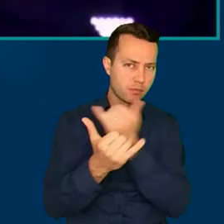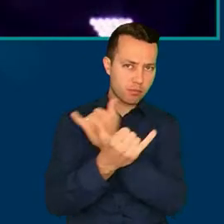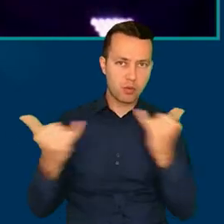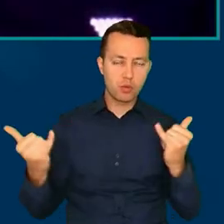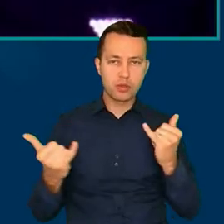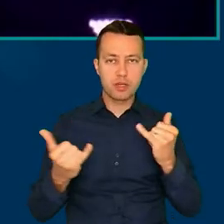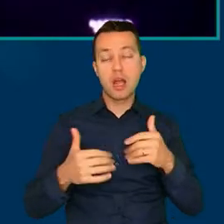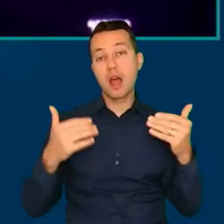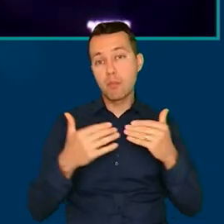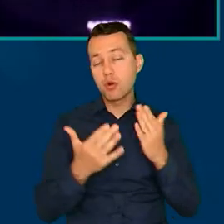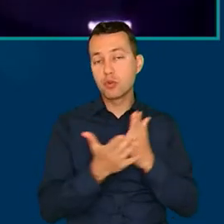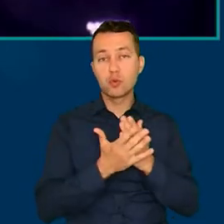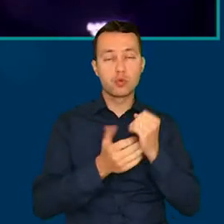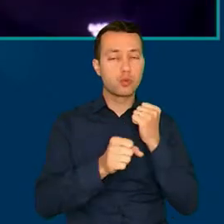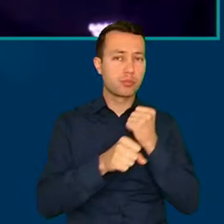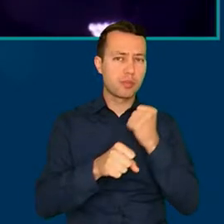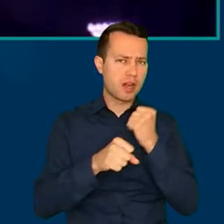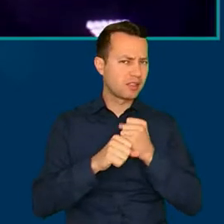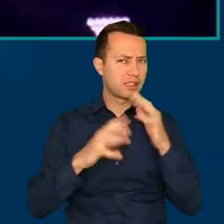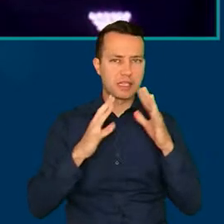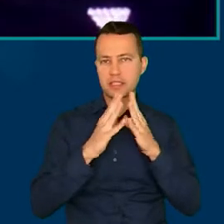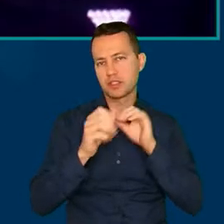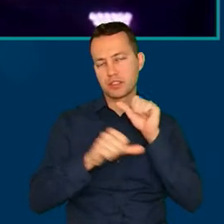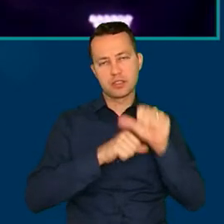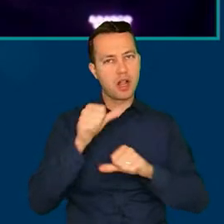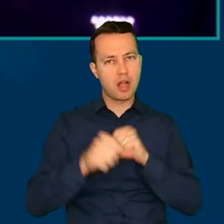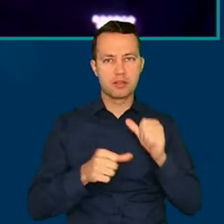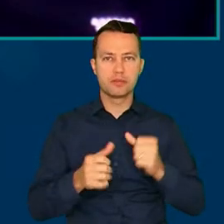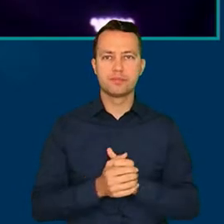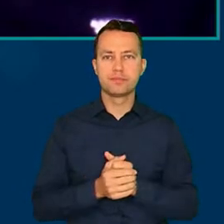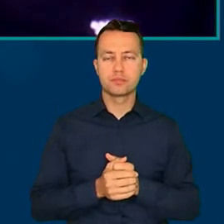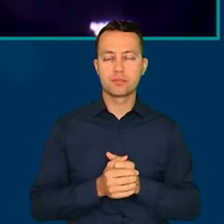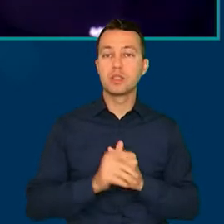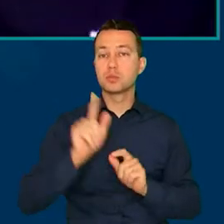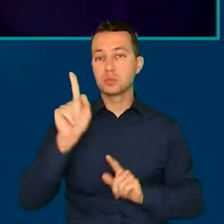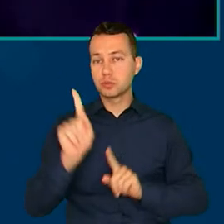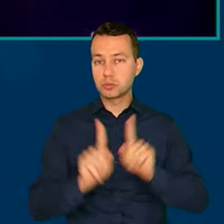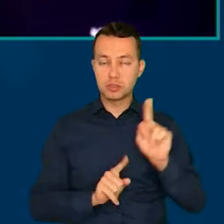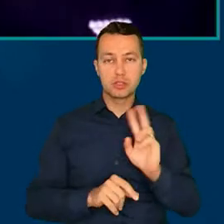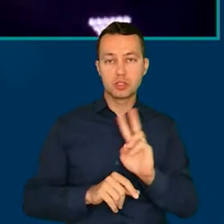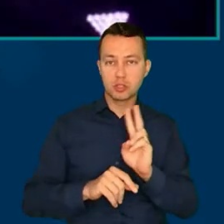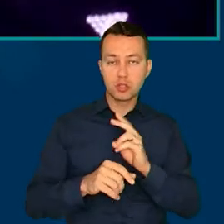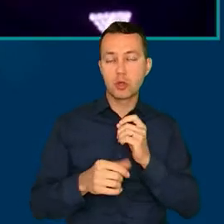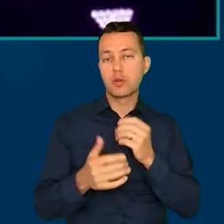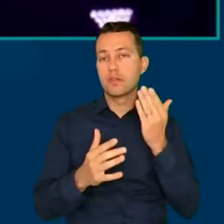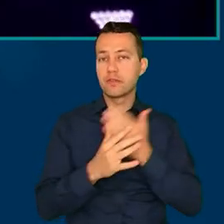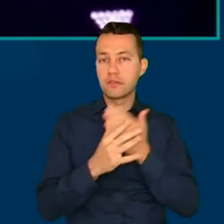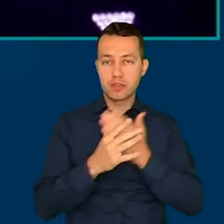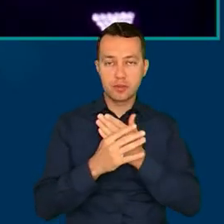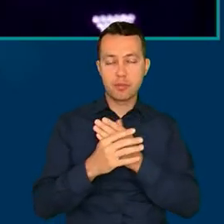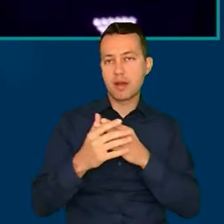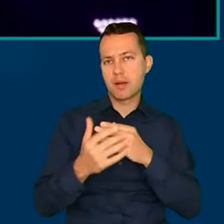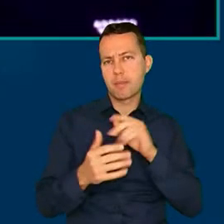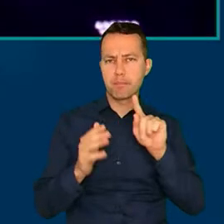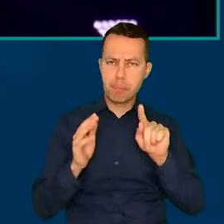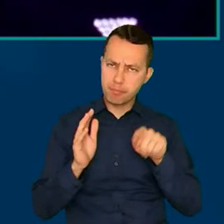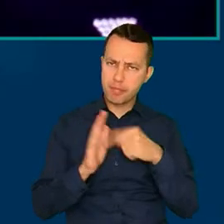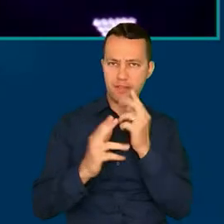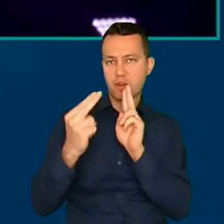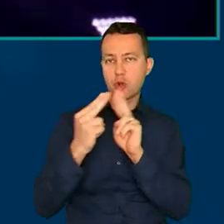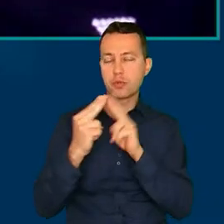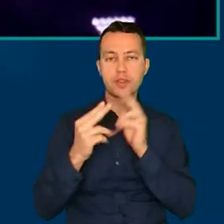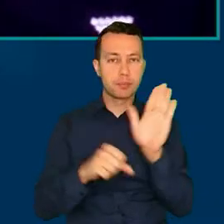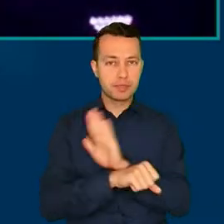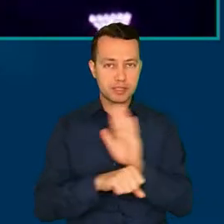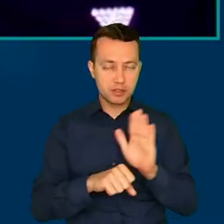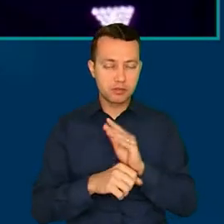it is also important because of how often, whether this is the first business